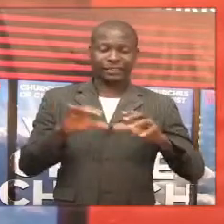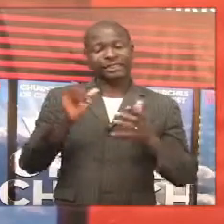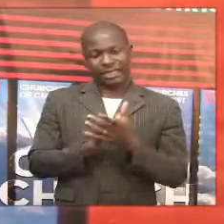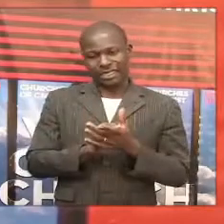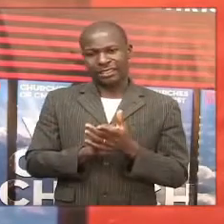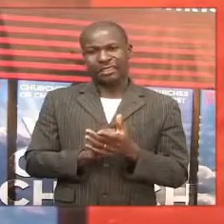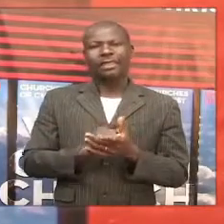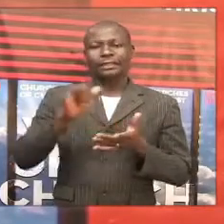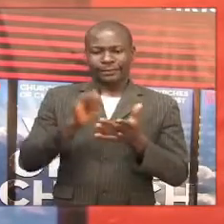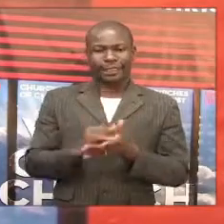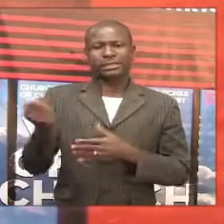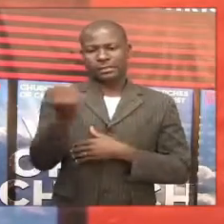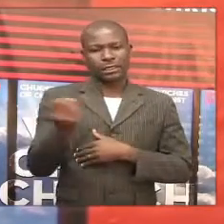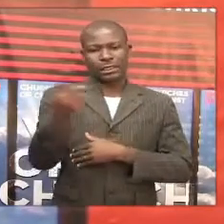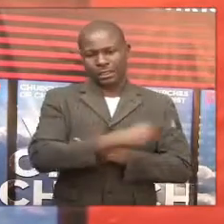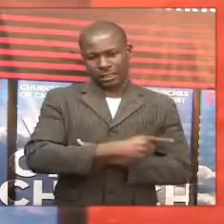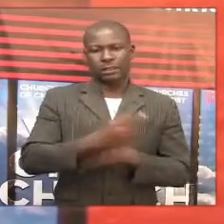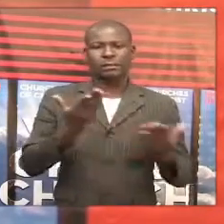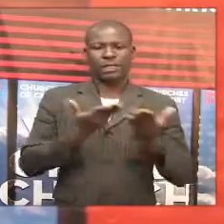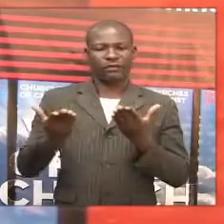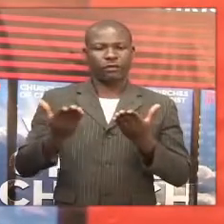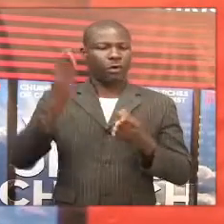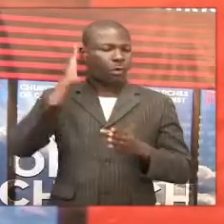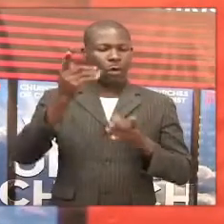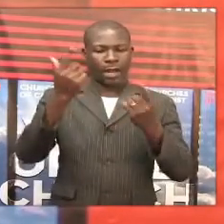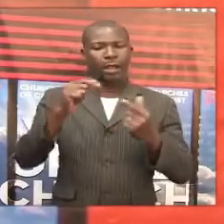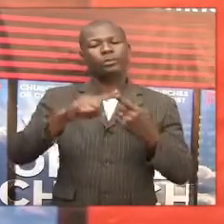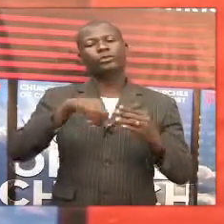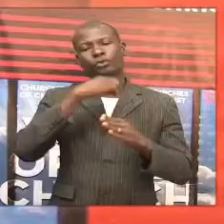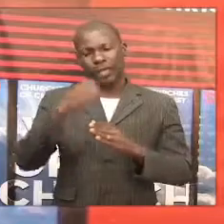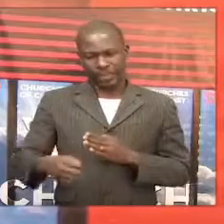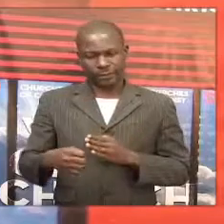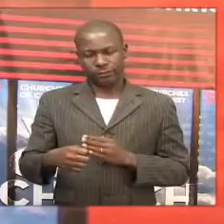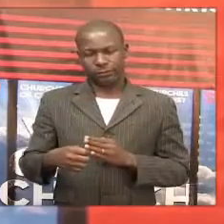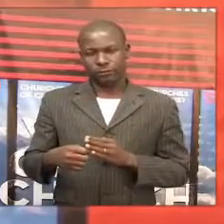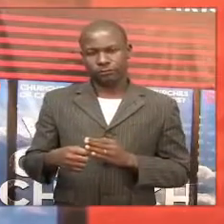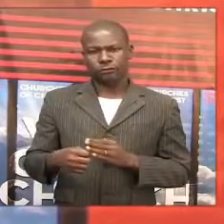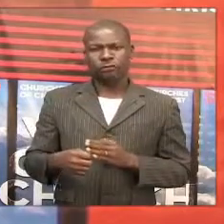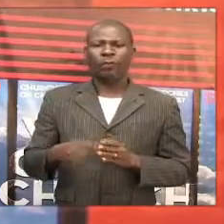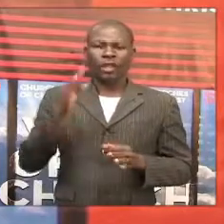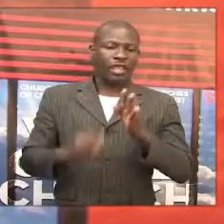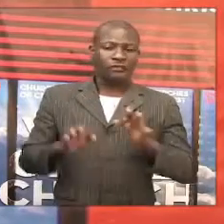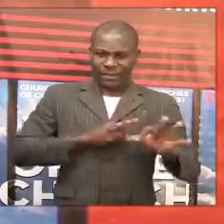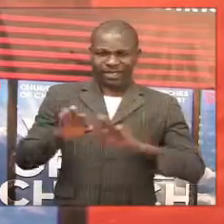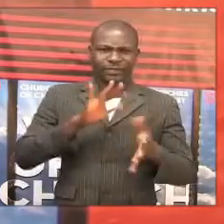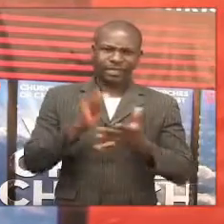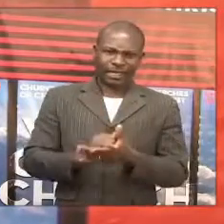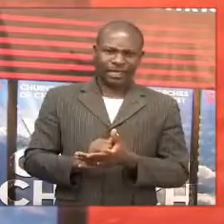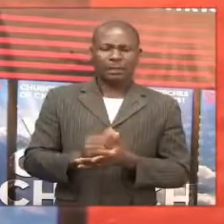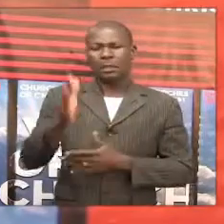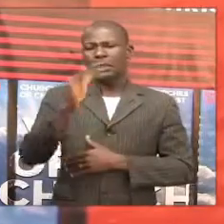sa homeda homeda no ebre bi so a eba abeko ewie wo church le we mu wi a I'm